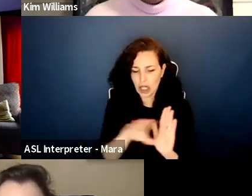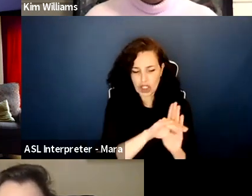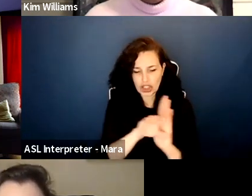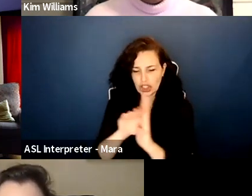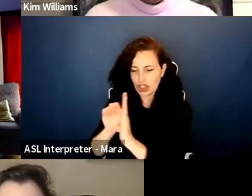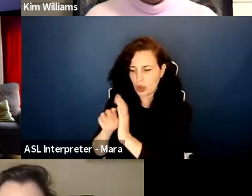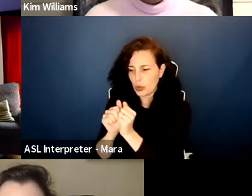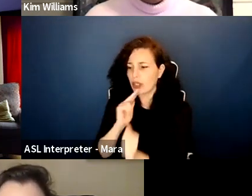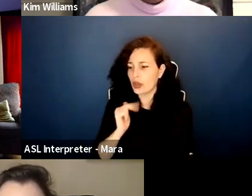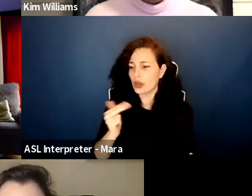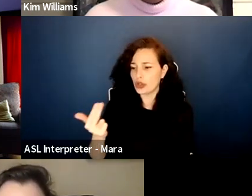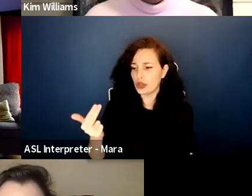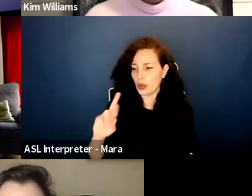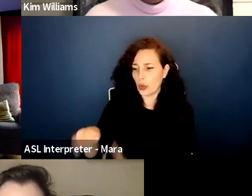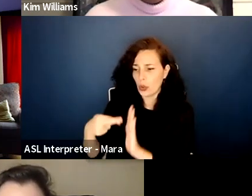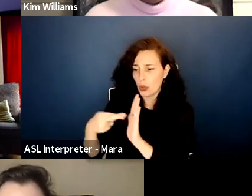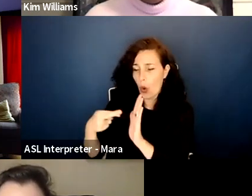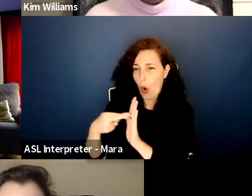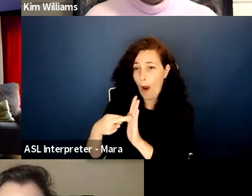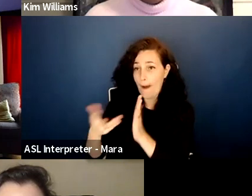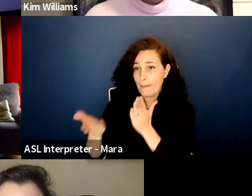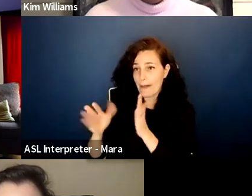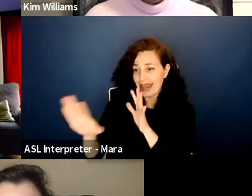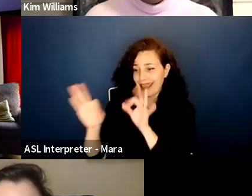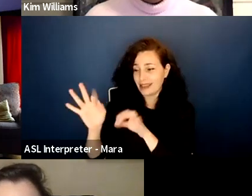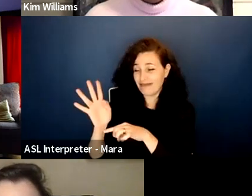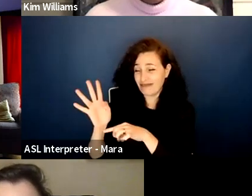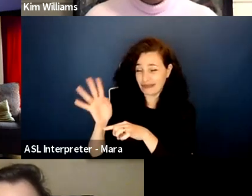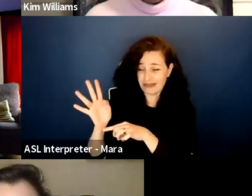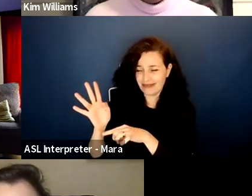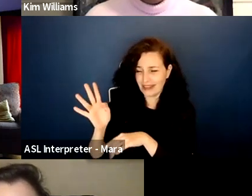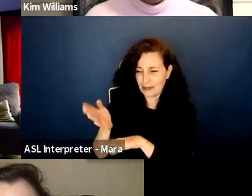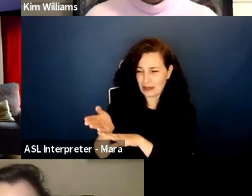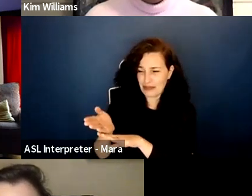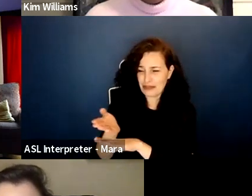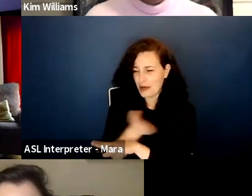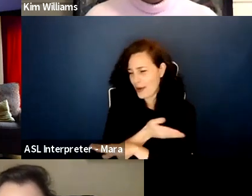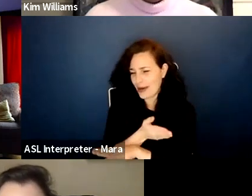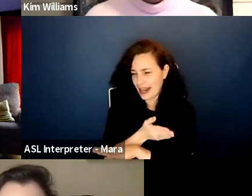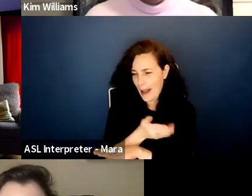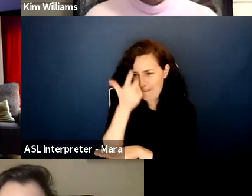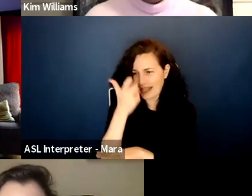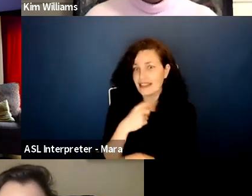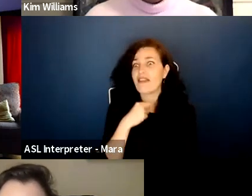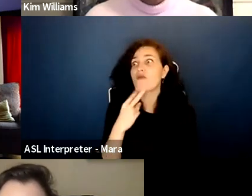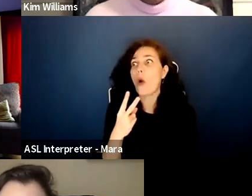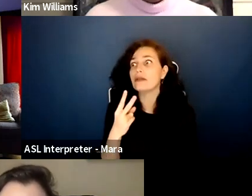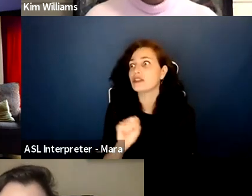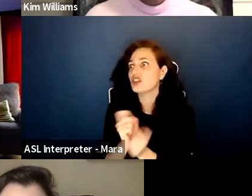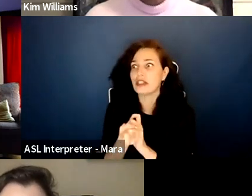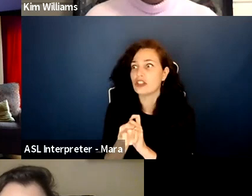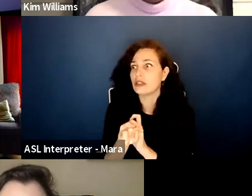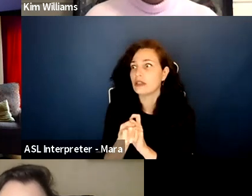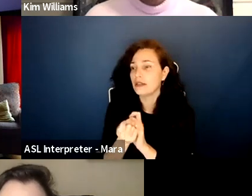13-year-old role, you're going to cast 4 seconds before you're shooting because you don't want their voice to change, their bodies to change, their height to